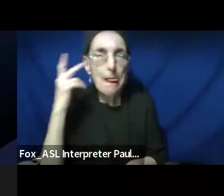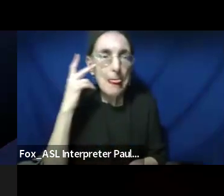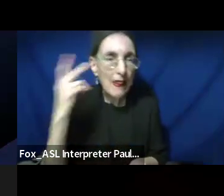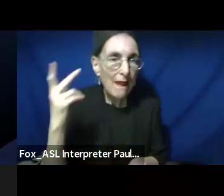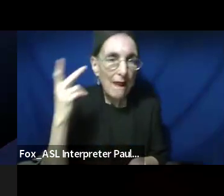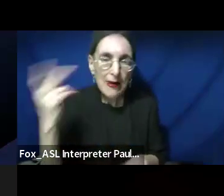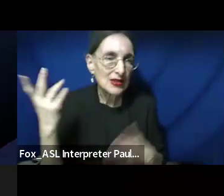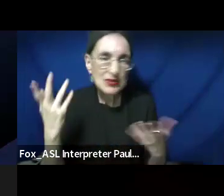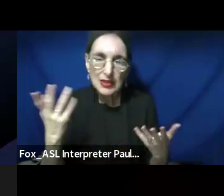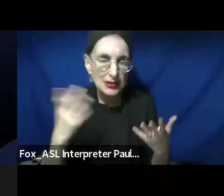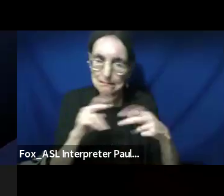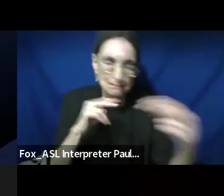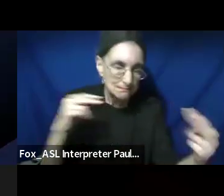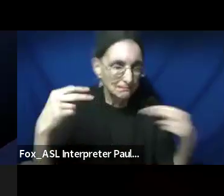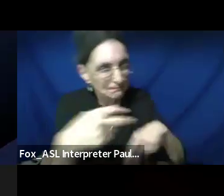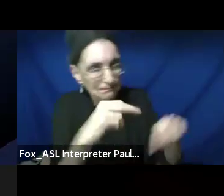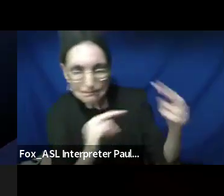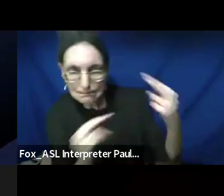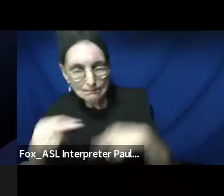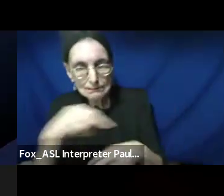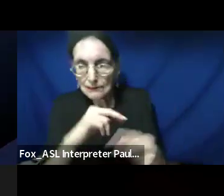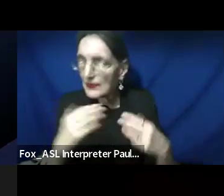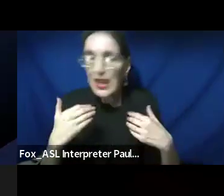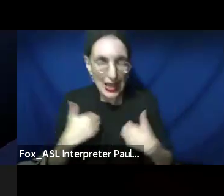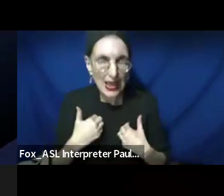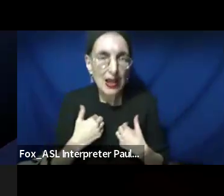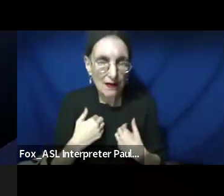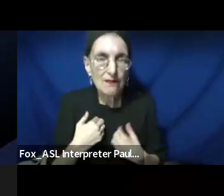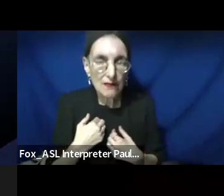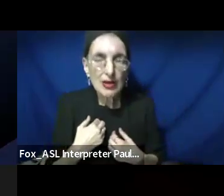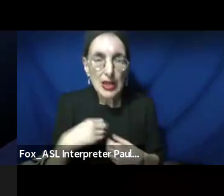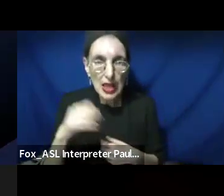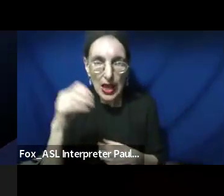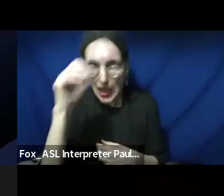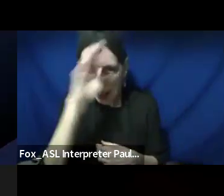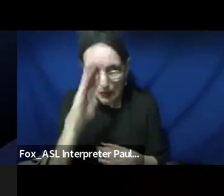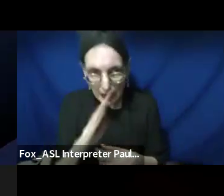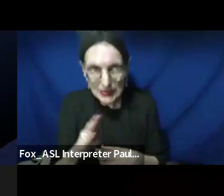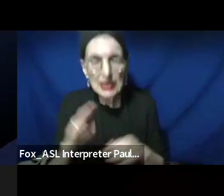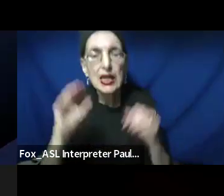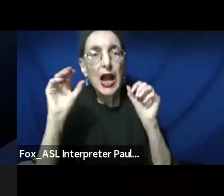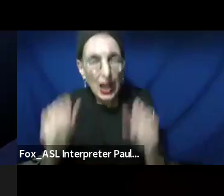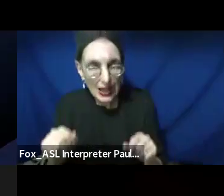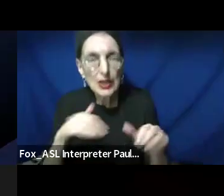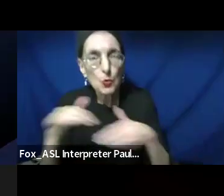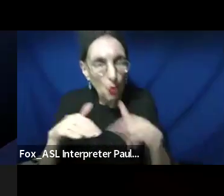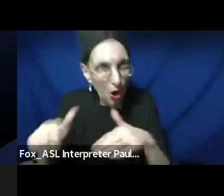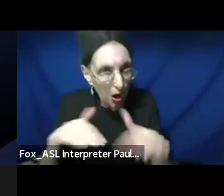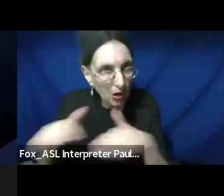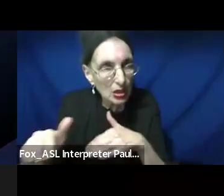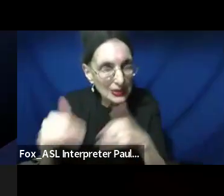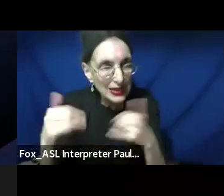all sides of it. And like I have epilepsy, so I can walk, but I can see, you know, I'm gonna get older. I might not be able to